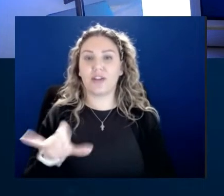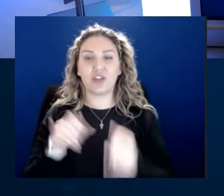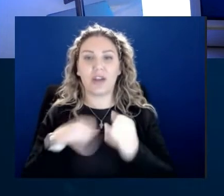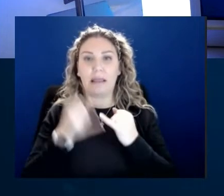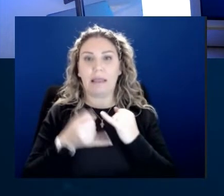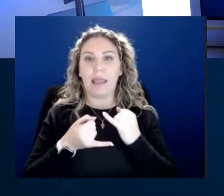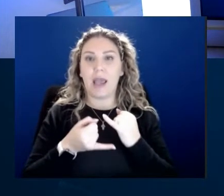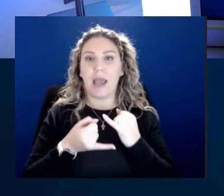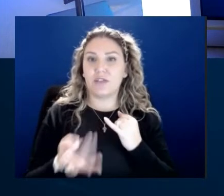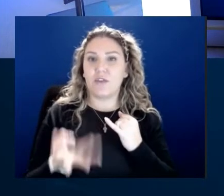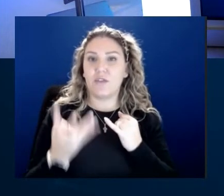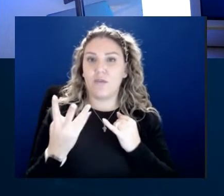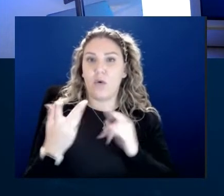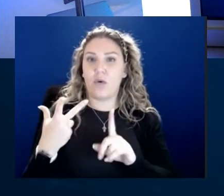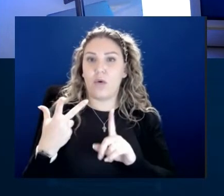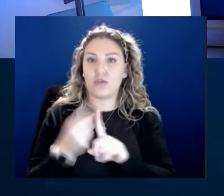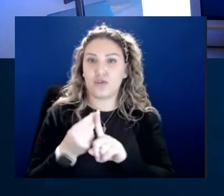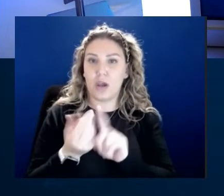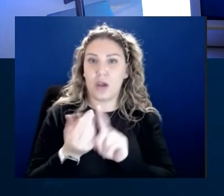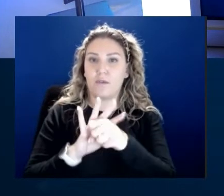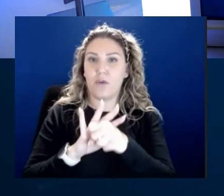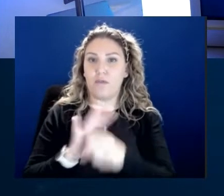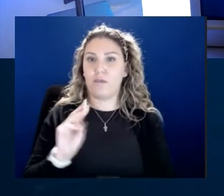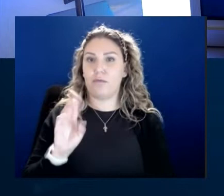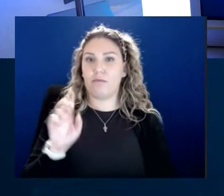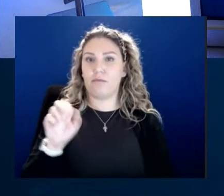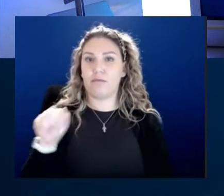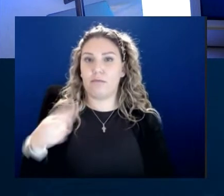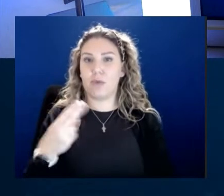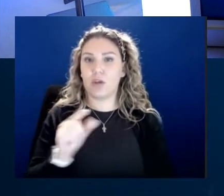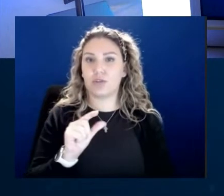shots on March 29th of this year. Is there a COVID shot